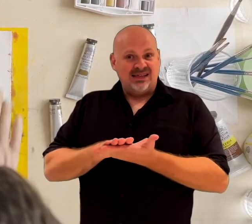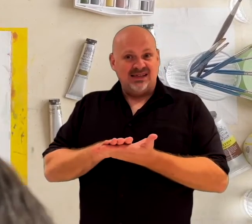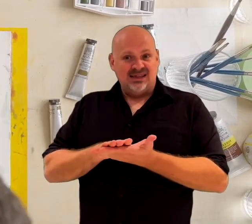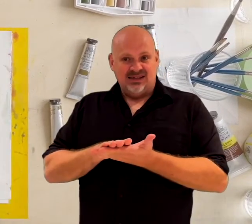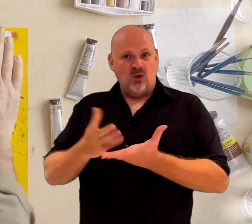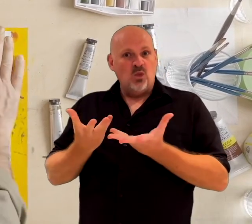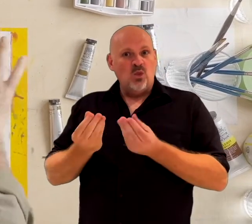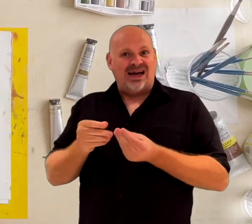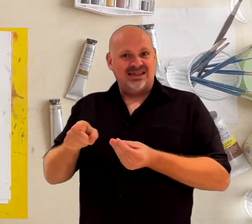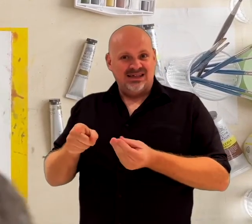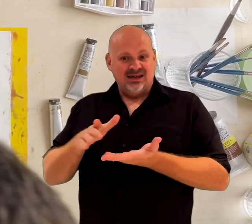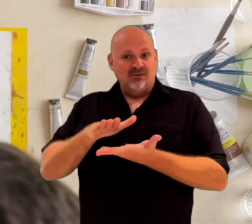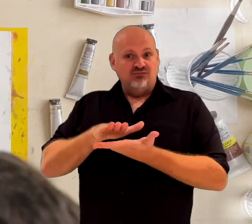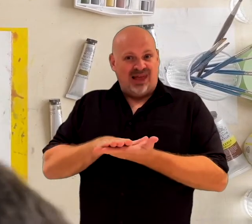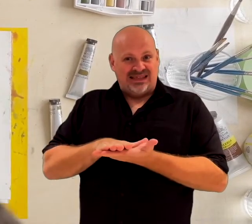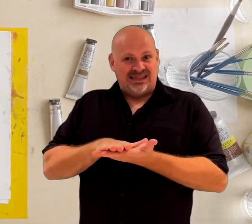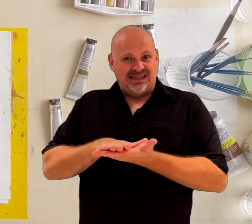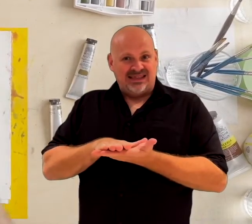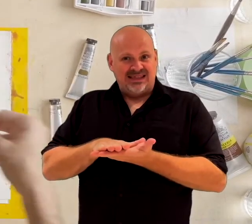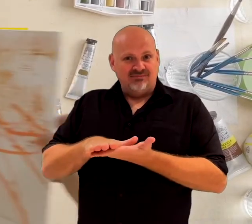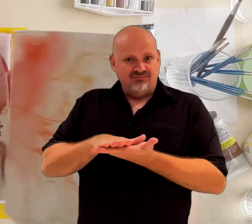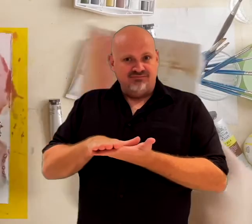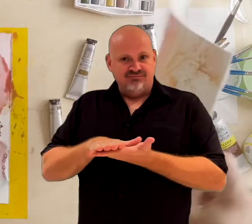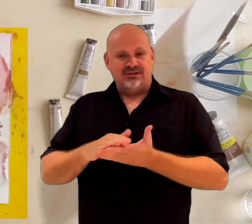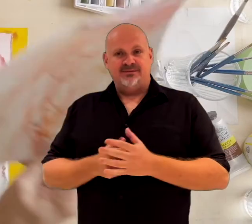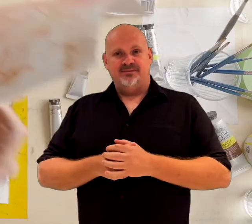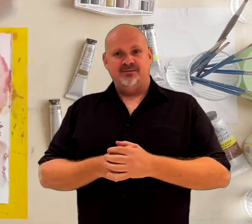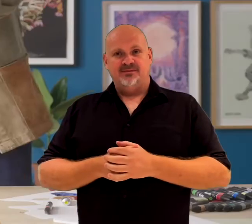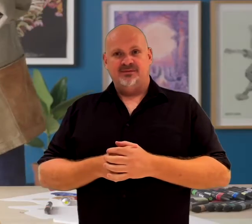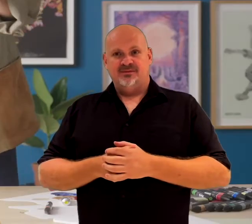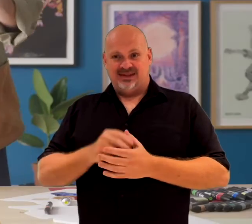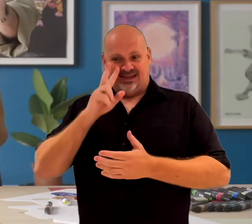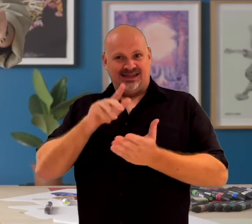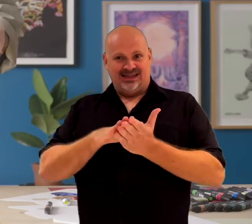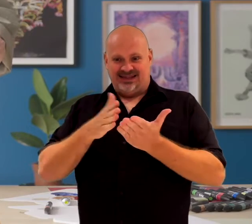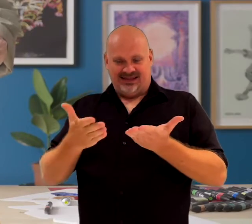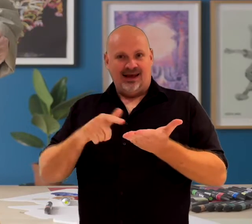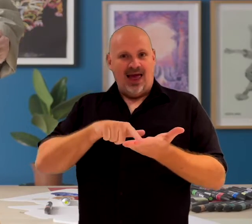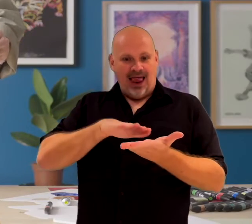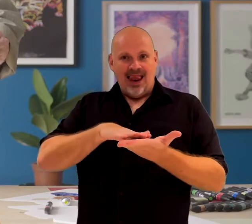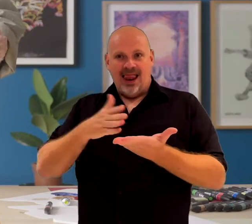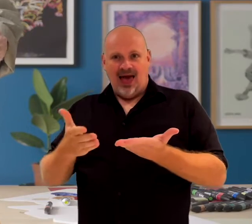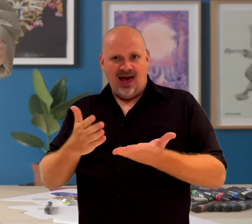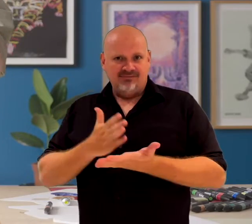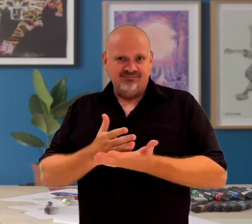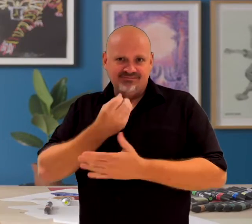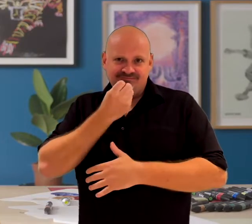piece. So now you've got layers going, and that's really nice. It just creates a